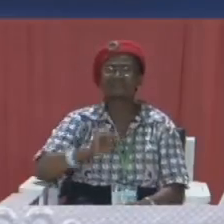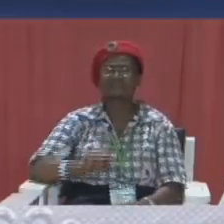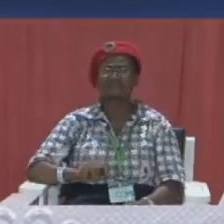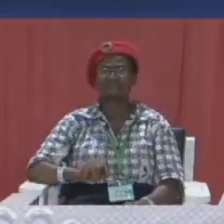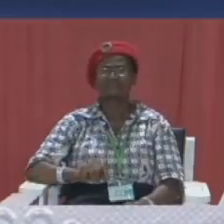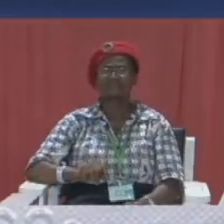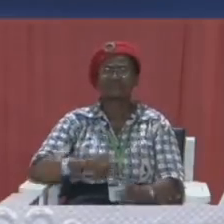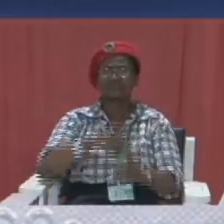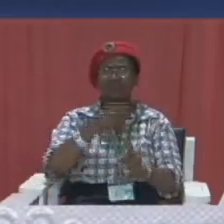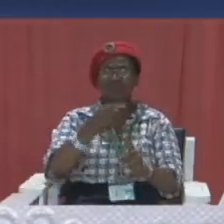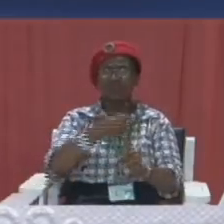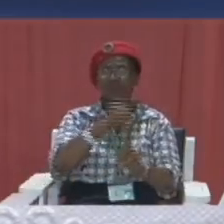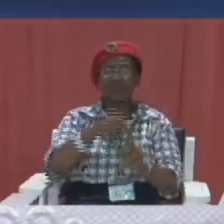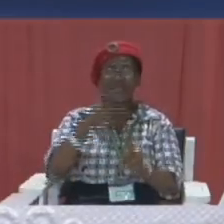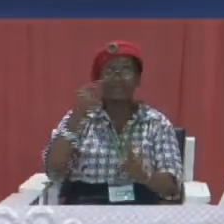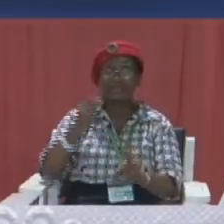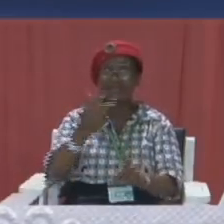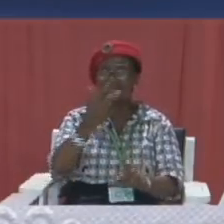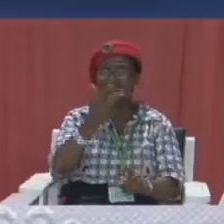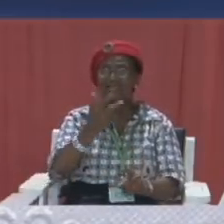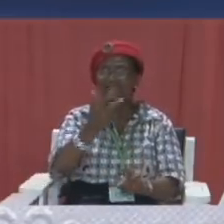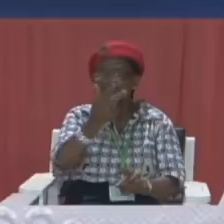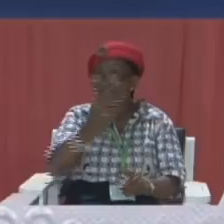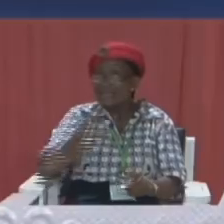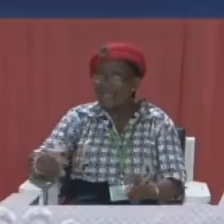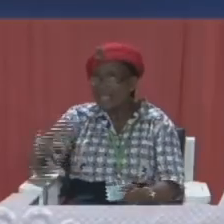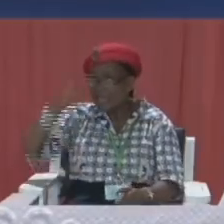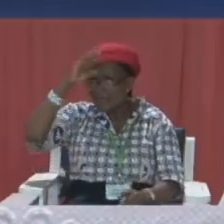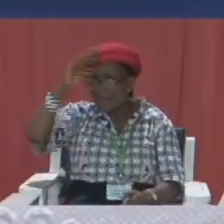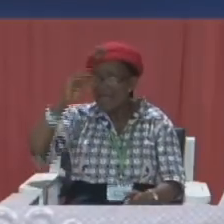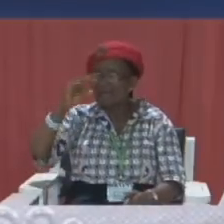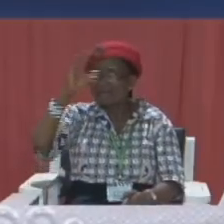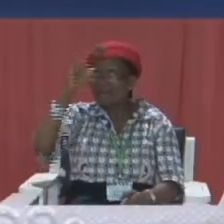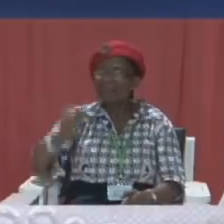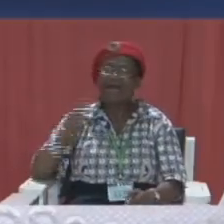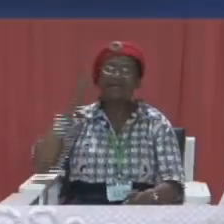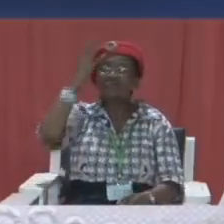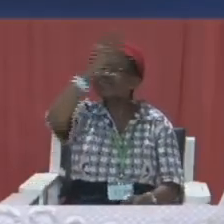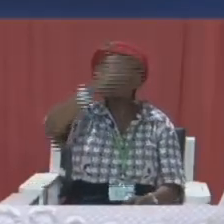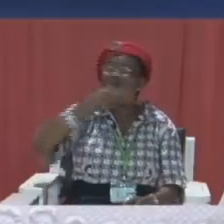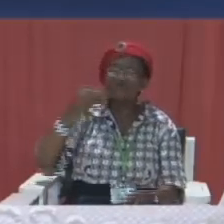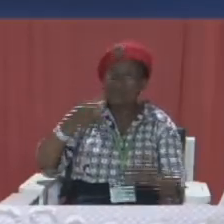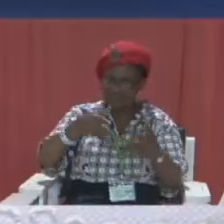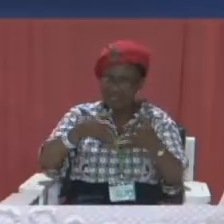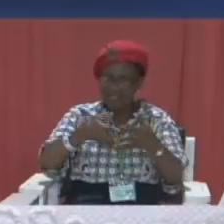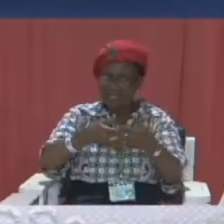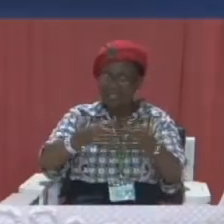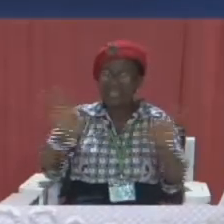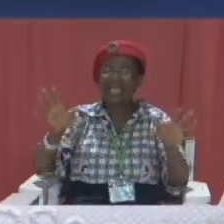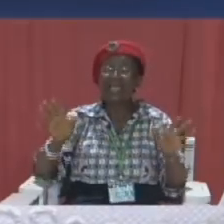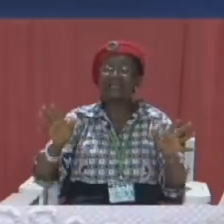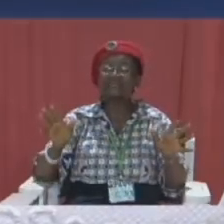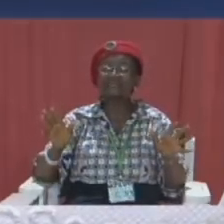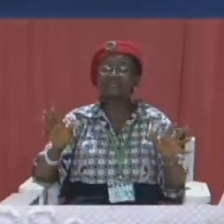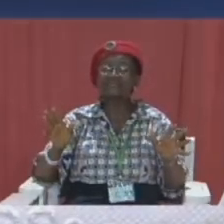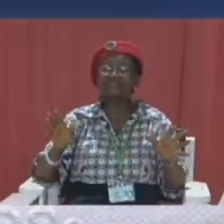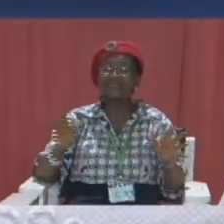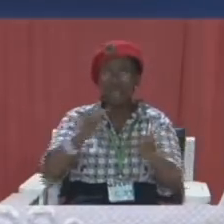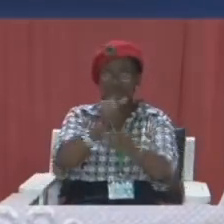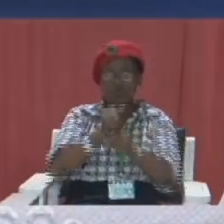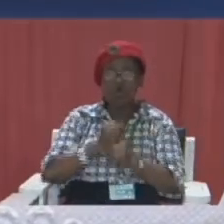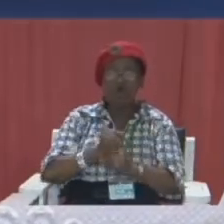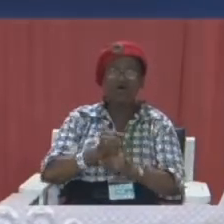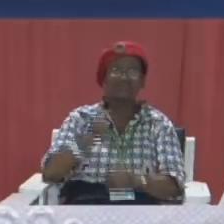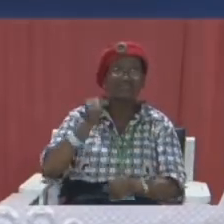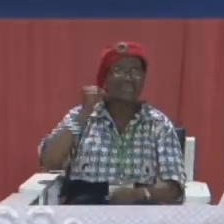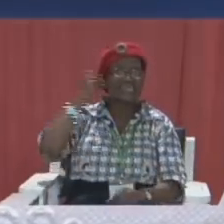the lame man by the beautiful gate got a spectacular miracle. Nigbati okunrin aro ni tin